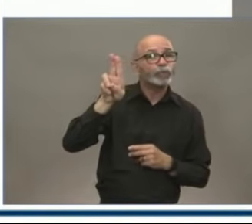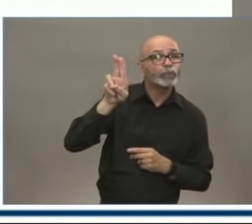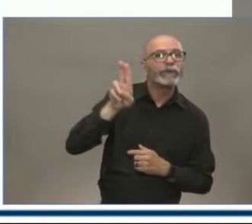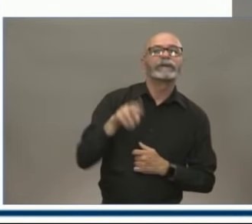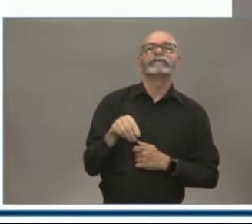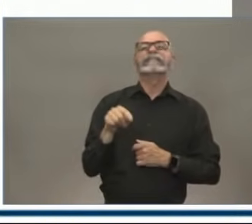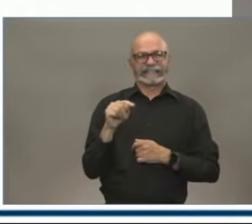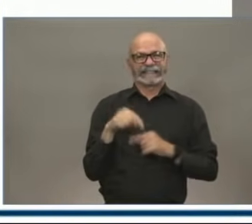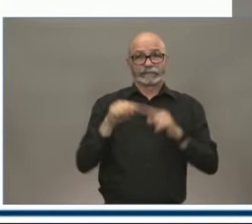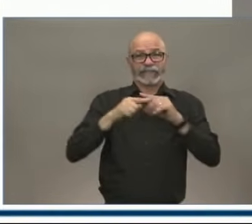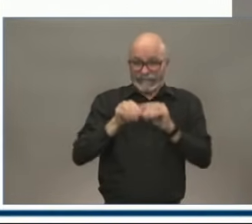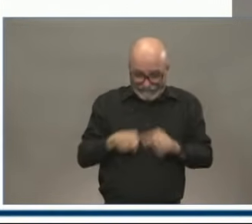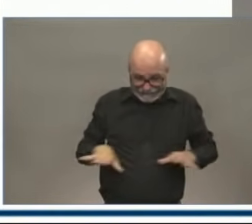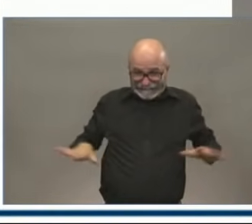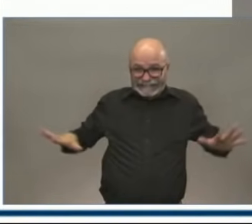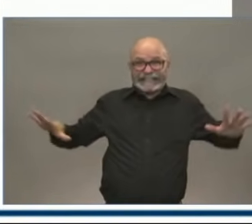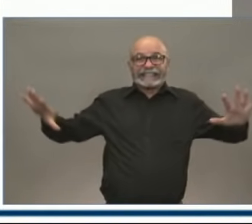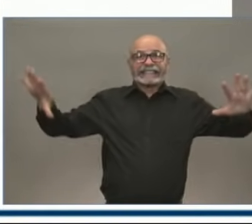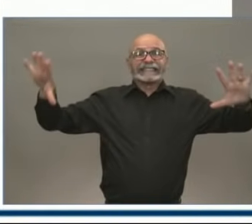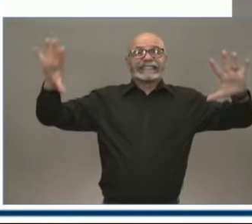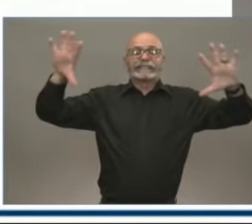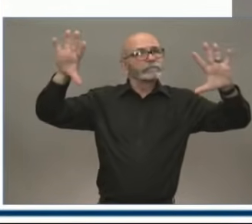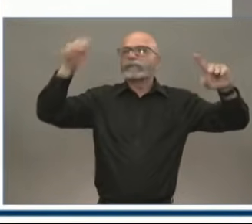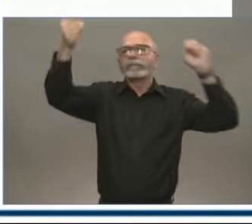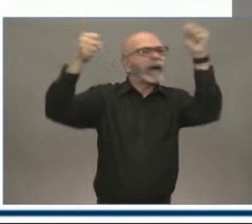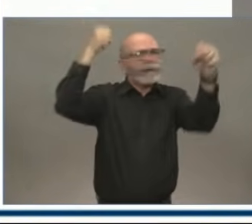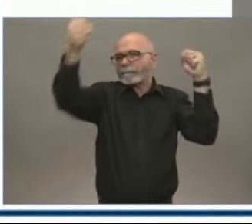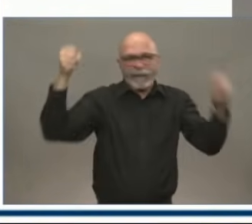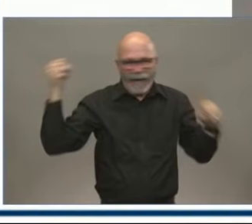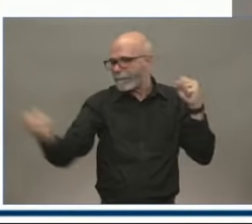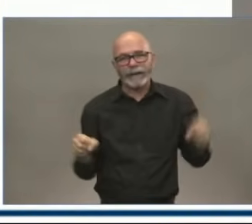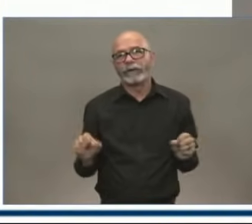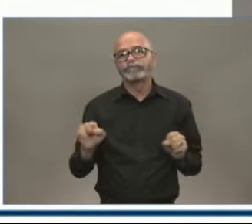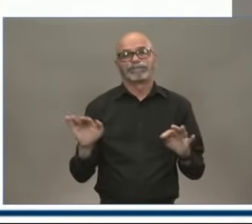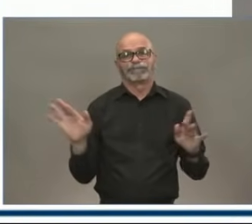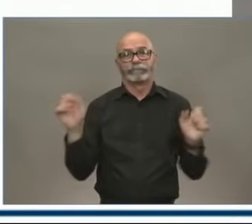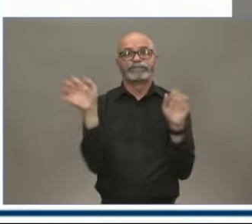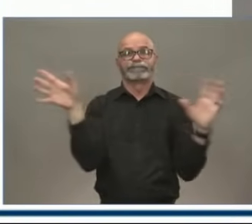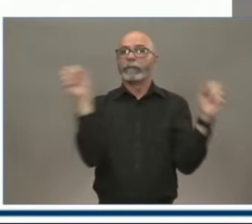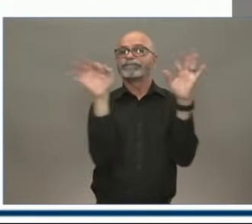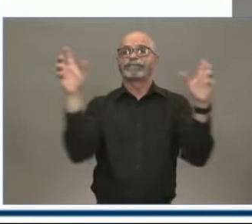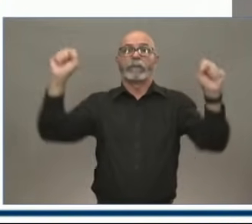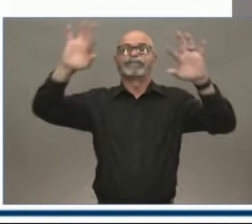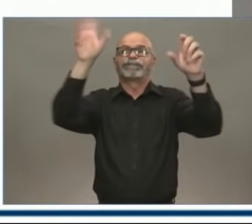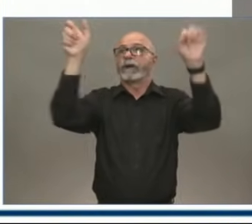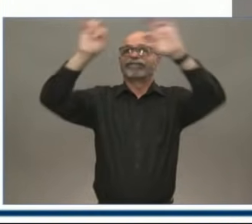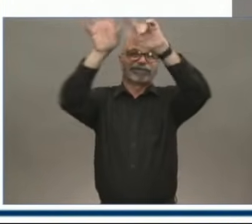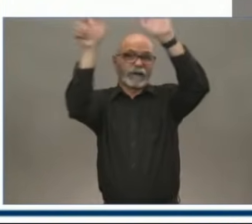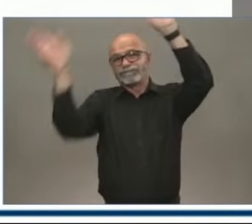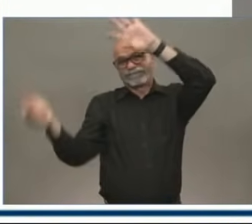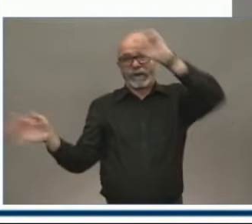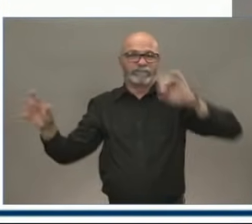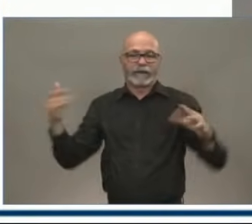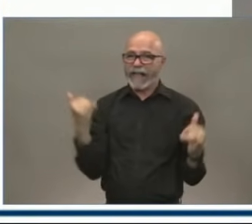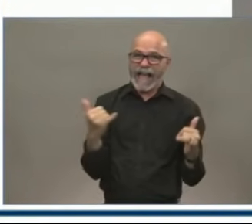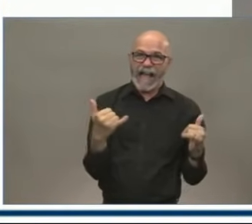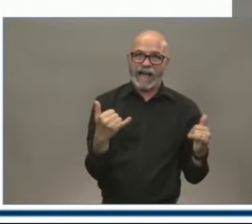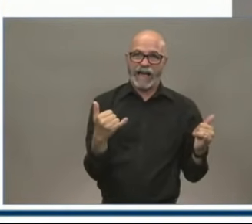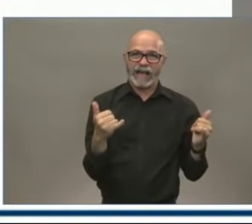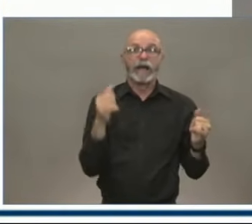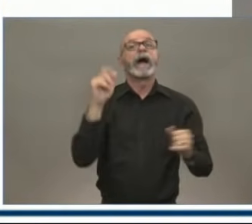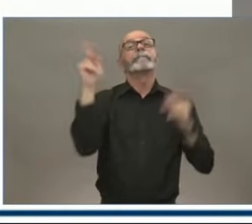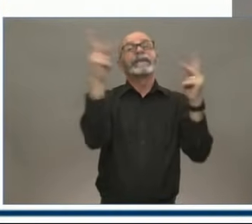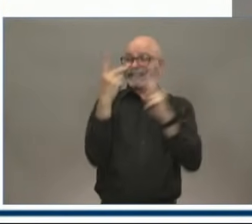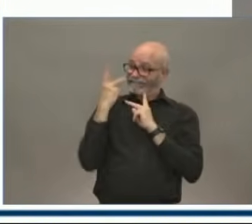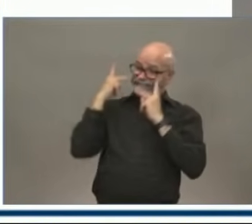when people move, the virus moves with it. And we want to do as much as we can to protect the rest of our province while we try to